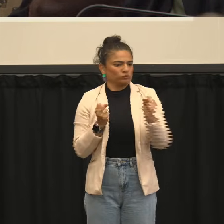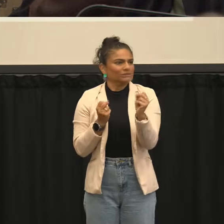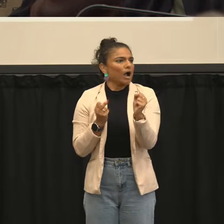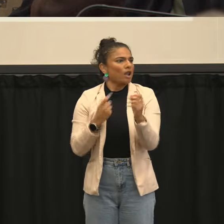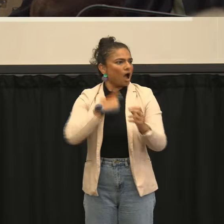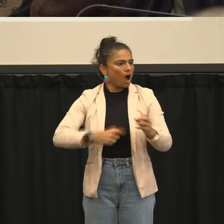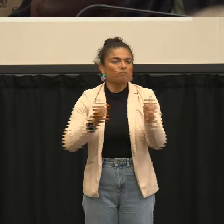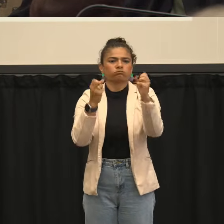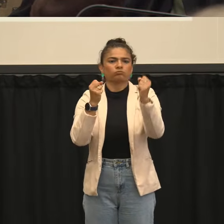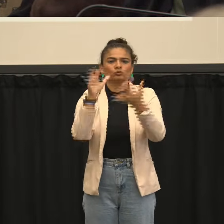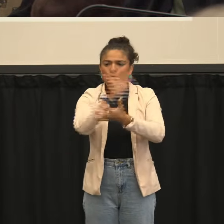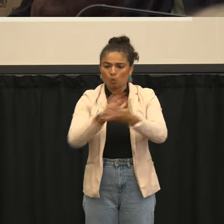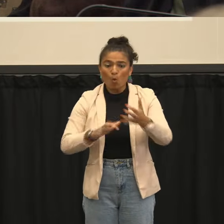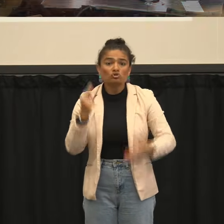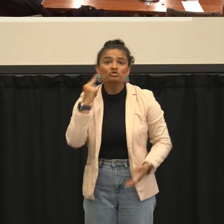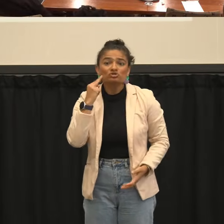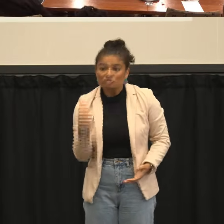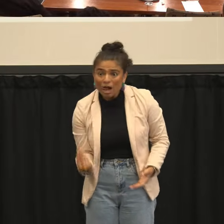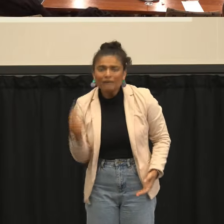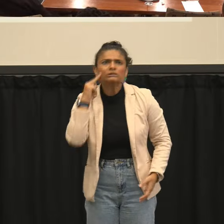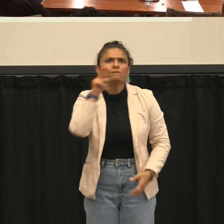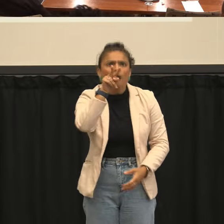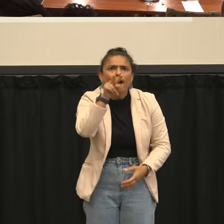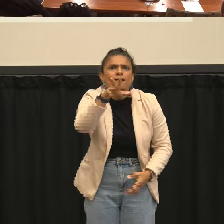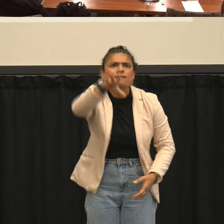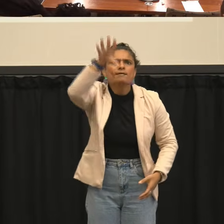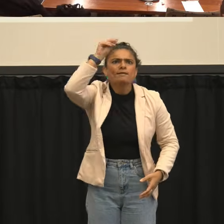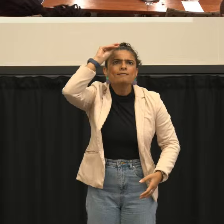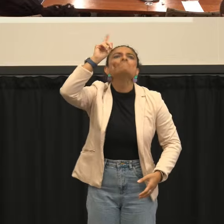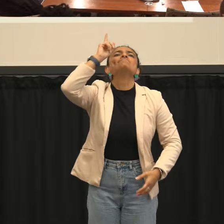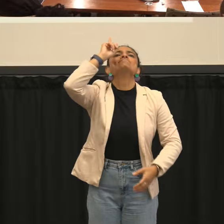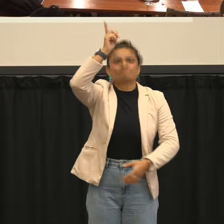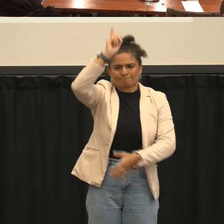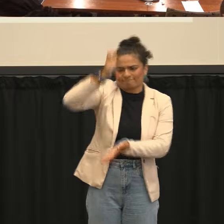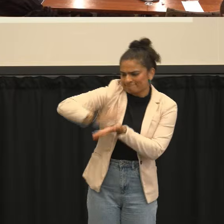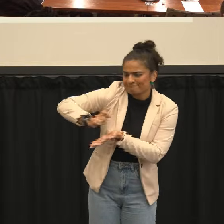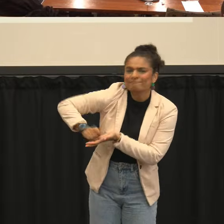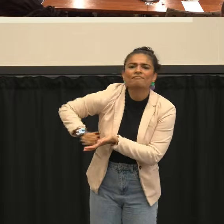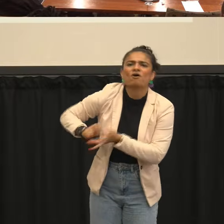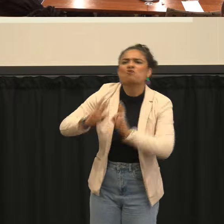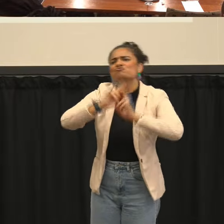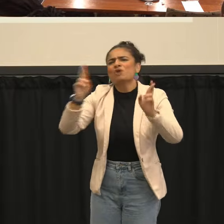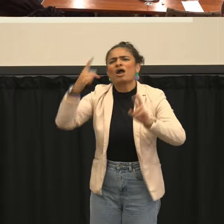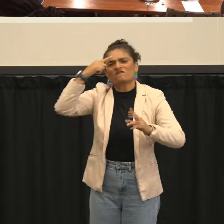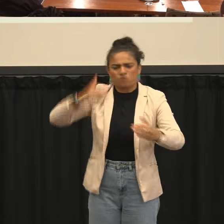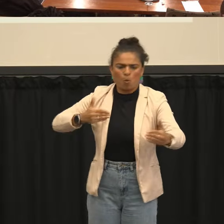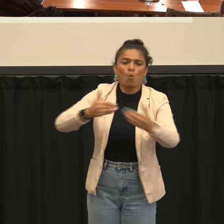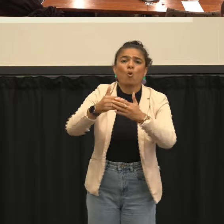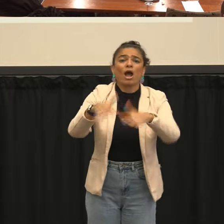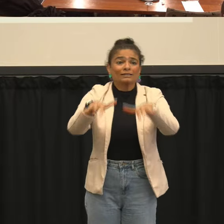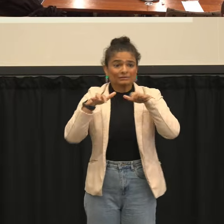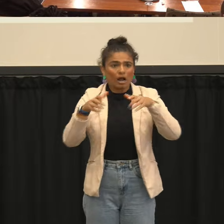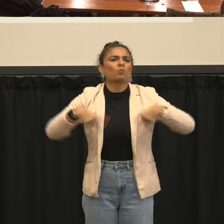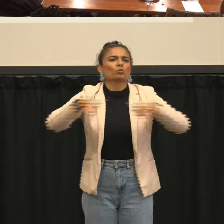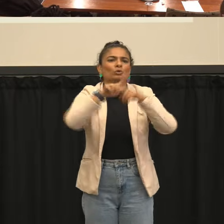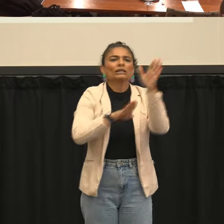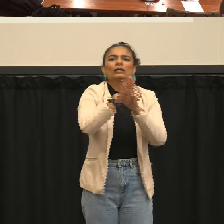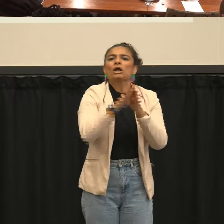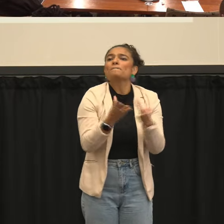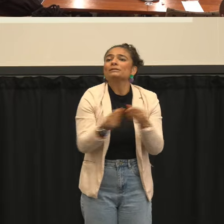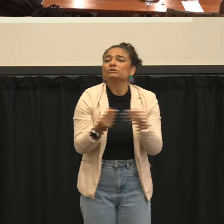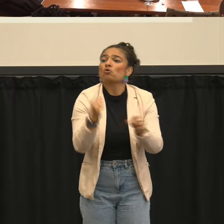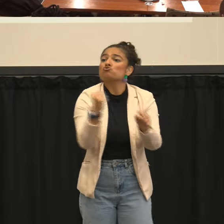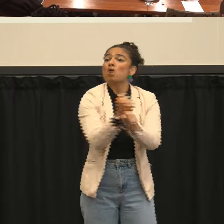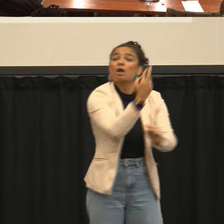started, we are the first project that has integrated SASL as the main type